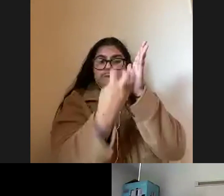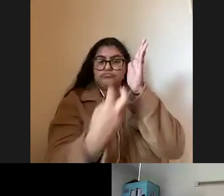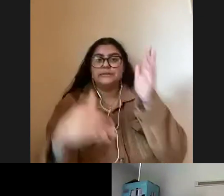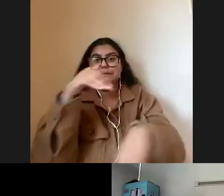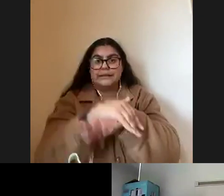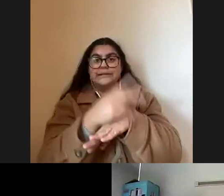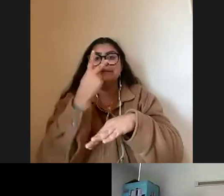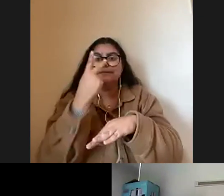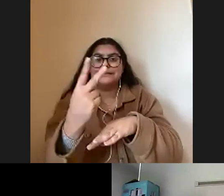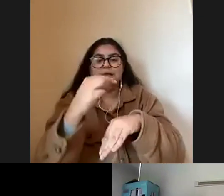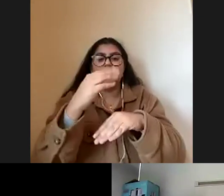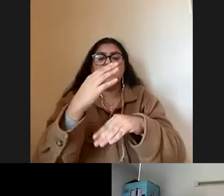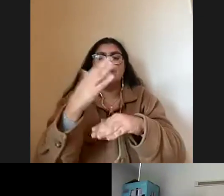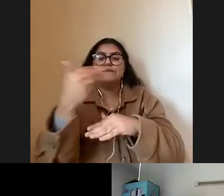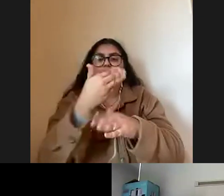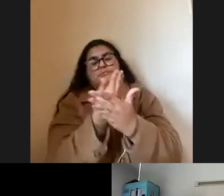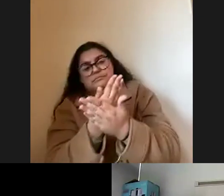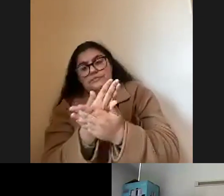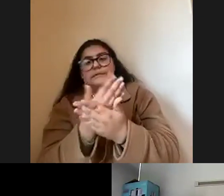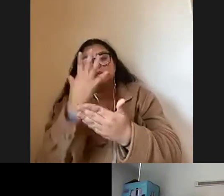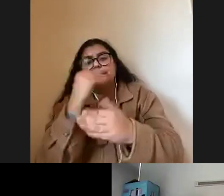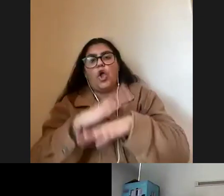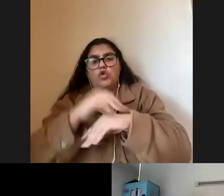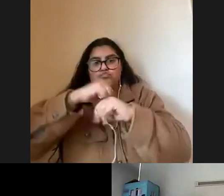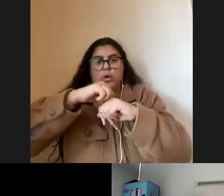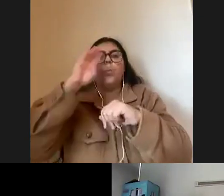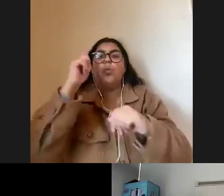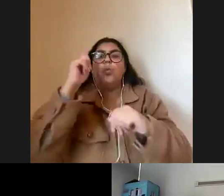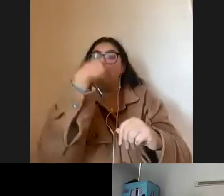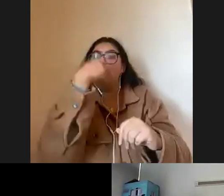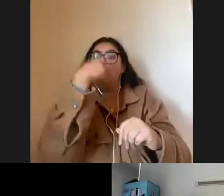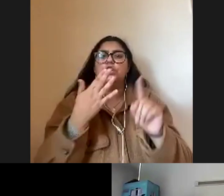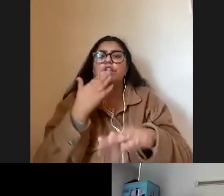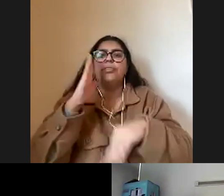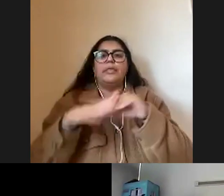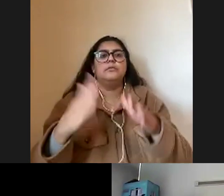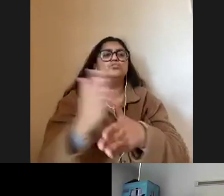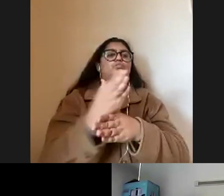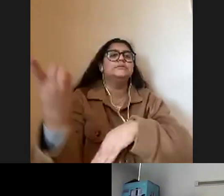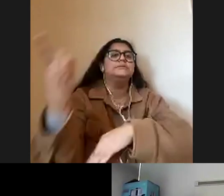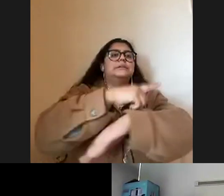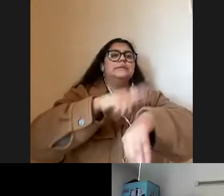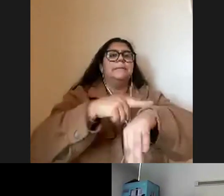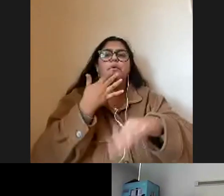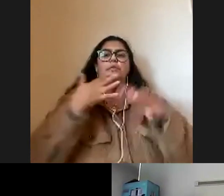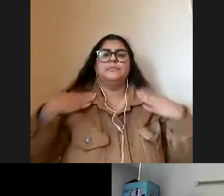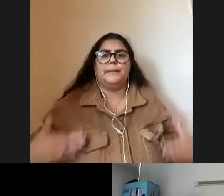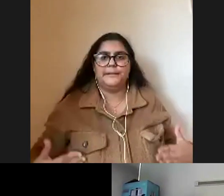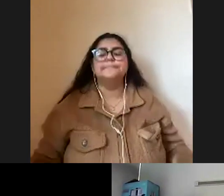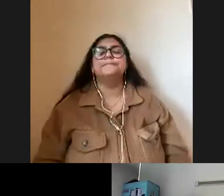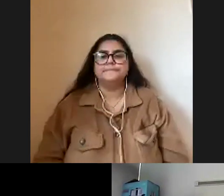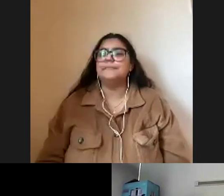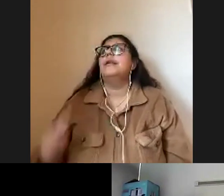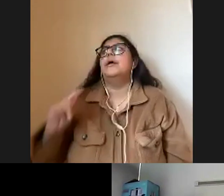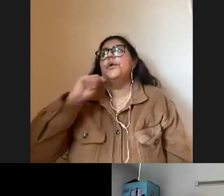wedged in a rock sleeping, its color pattern is going to look different than it does when it's out moving around during the day. Cool. Very cool.